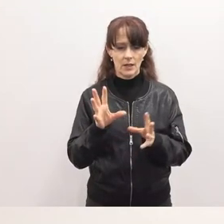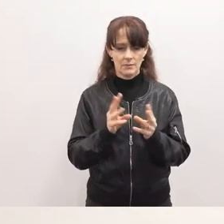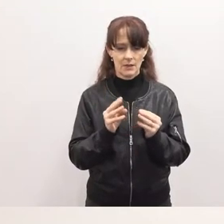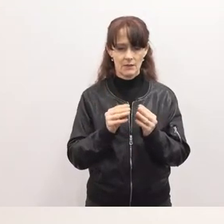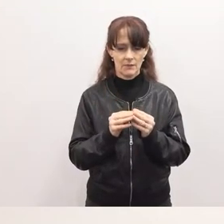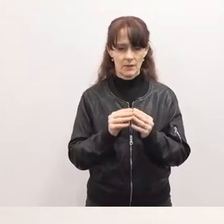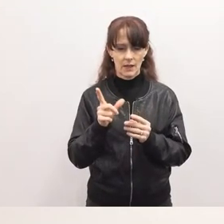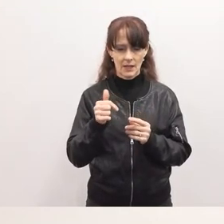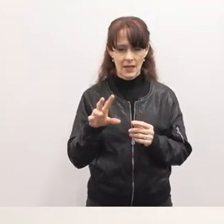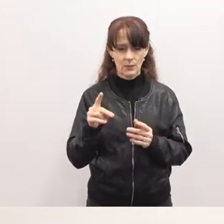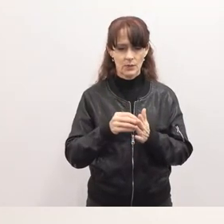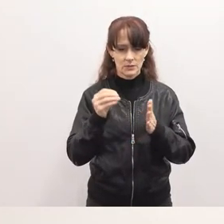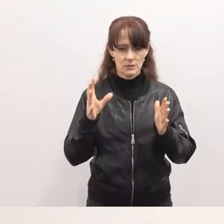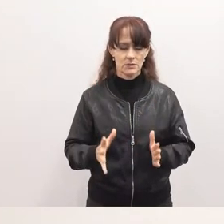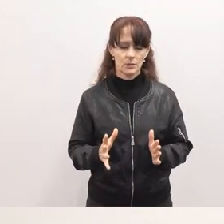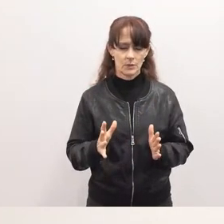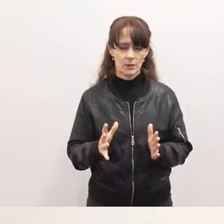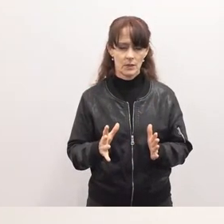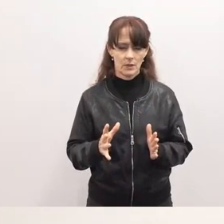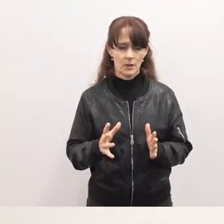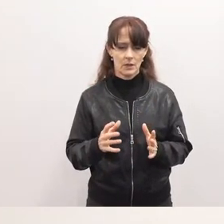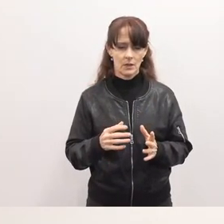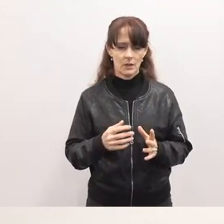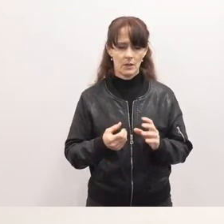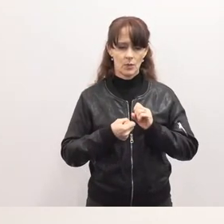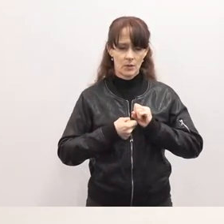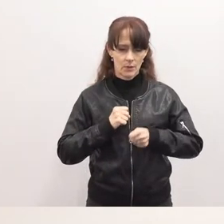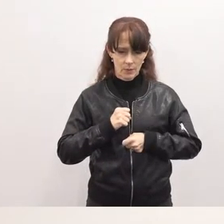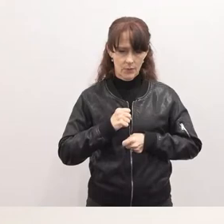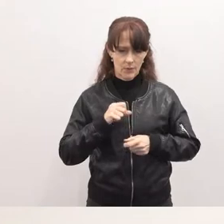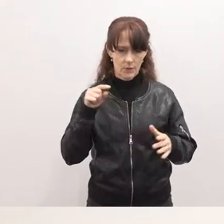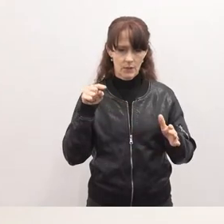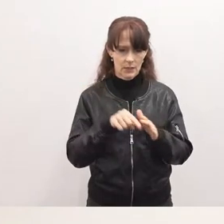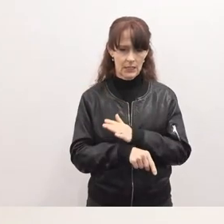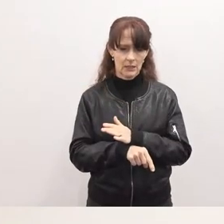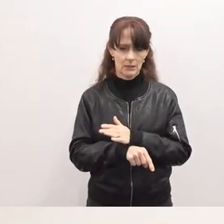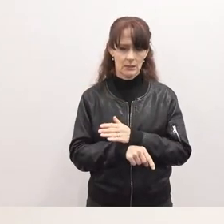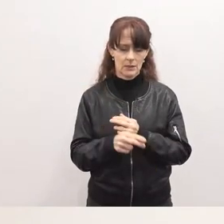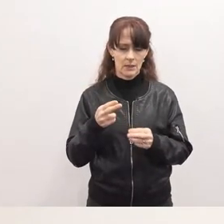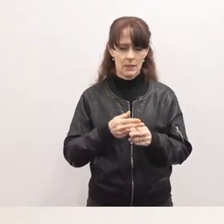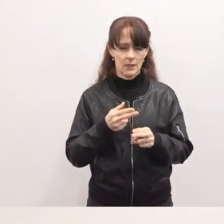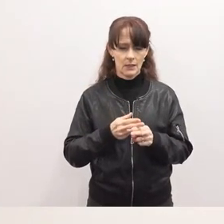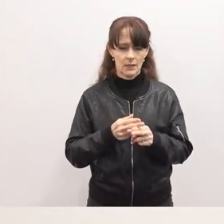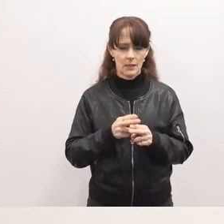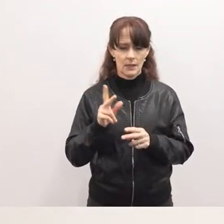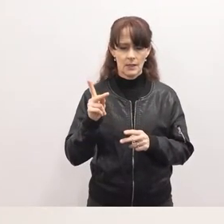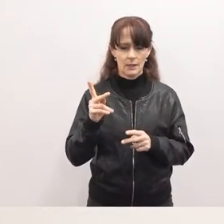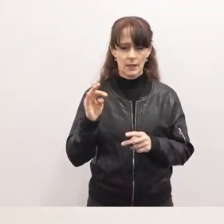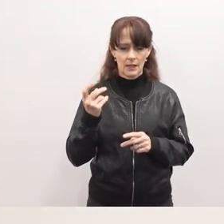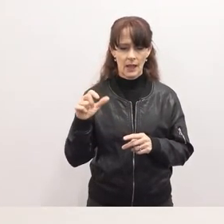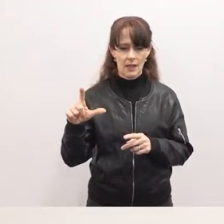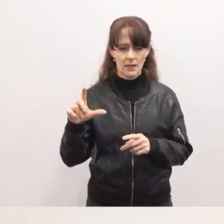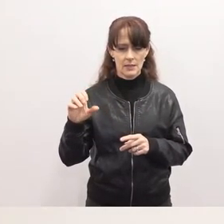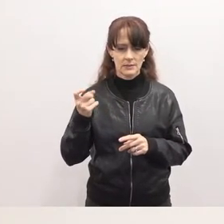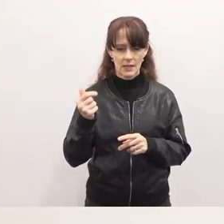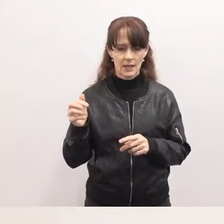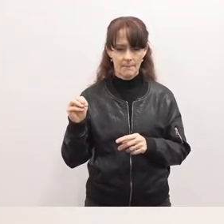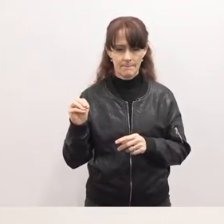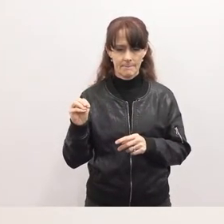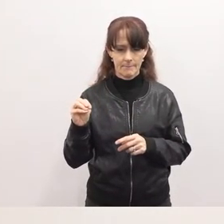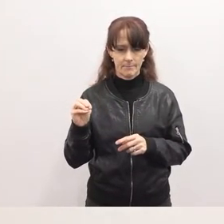our Lakewood student who was tragically killed. His name is Khalil Salim,